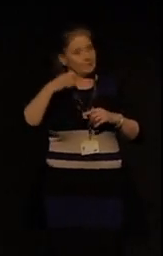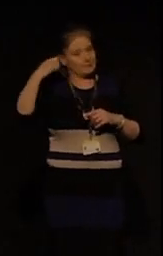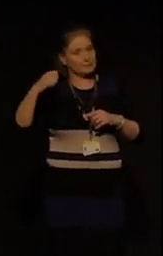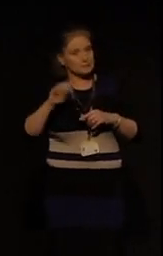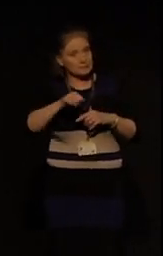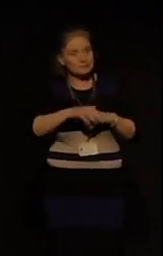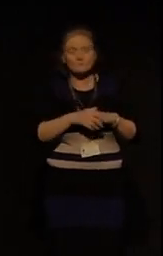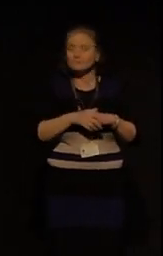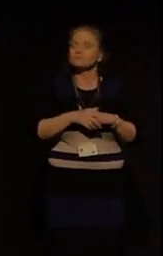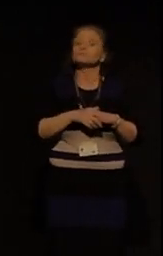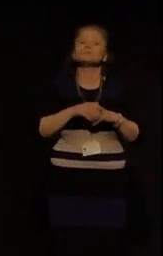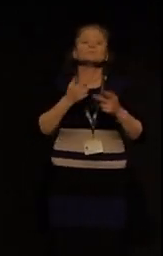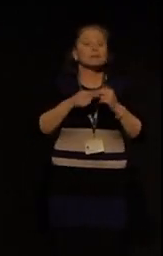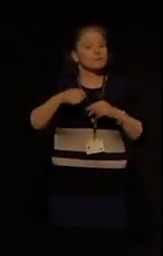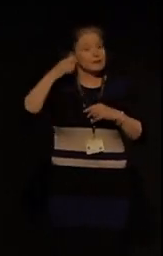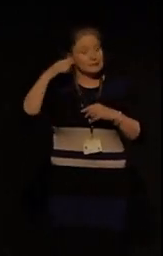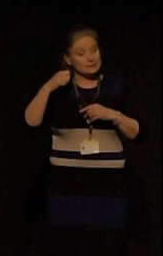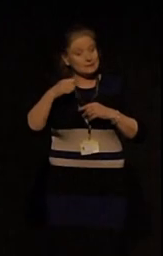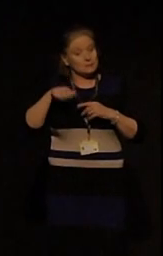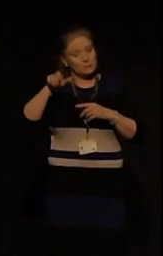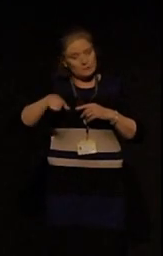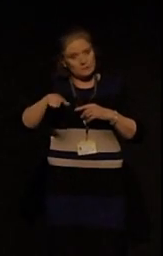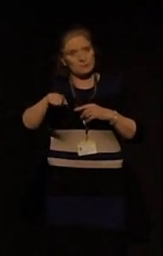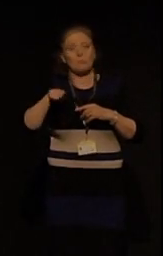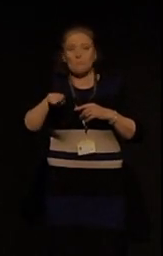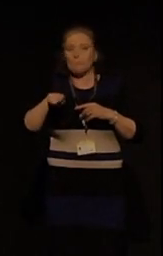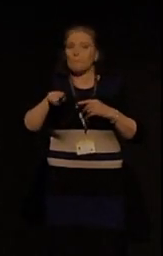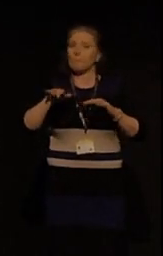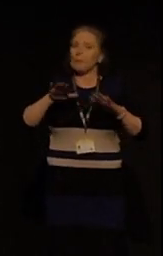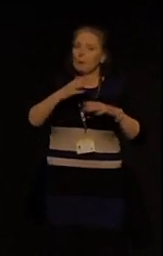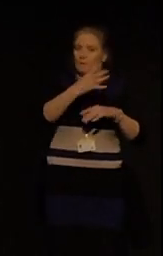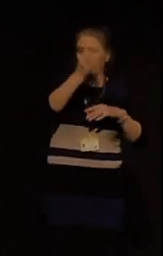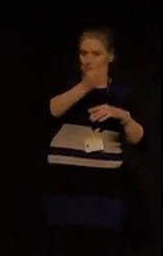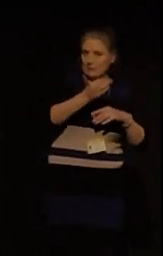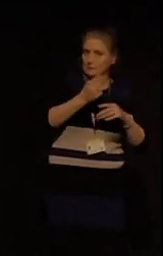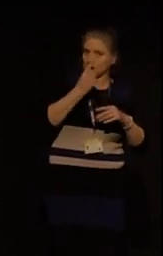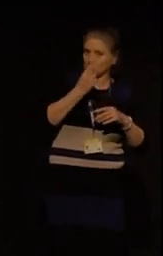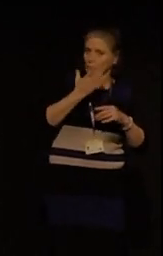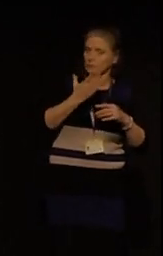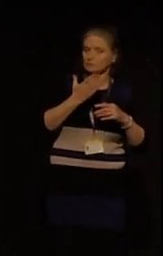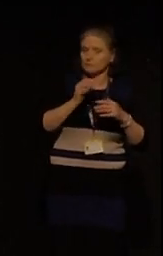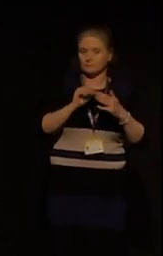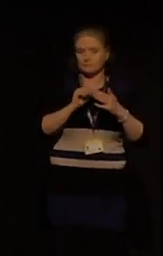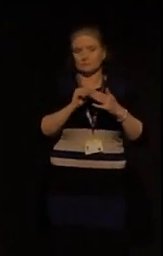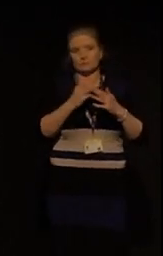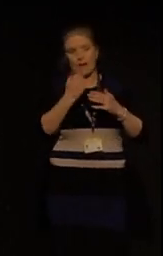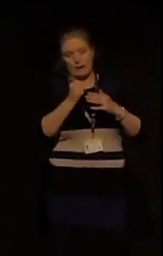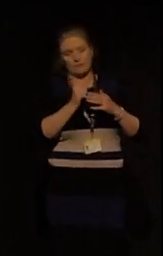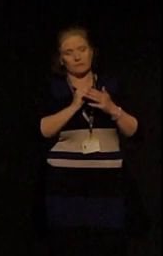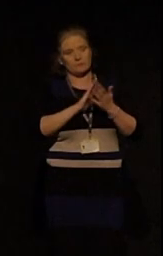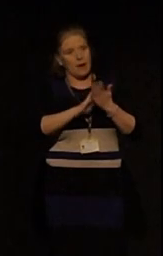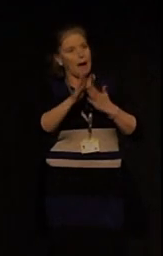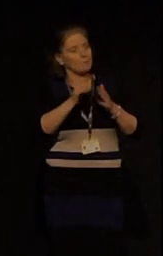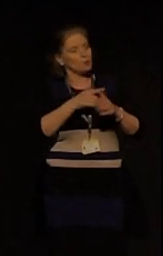tinnitus. If you're a tinnitus patient, there's probably up to a 40% chance that you'll have